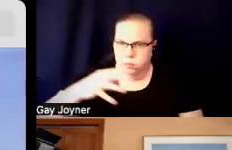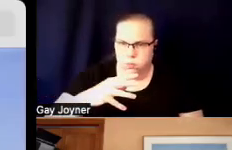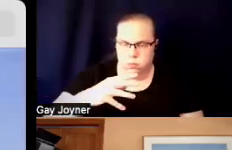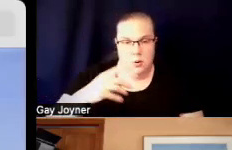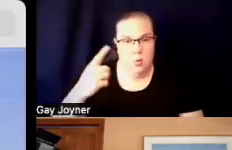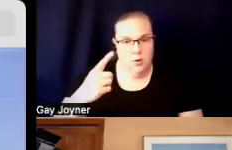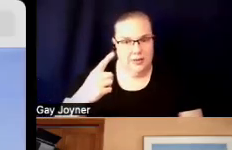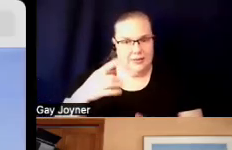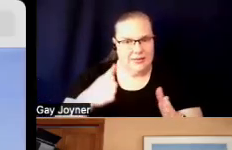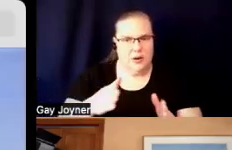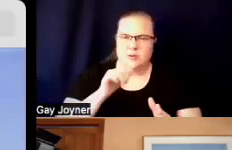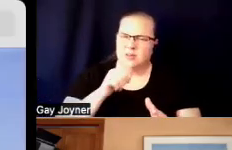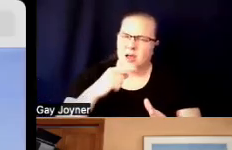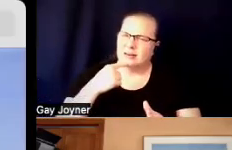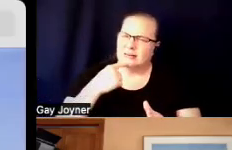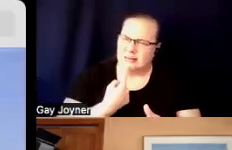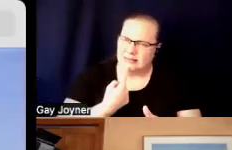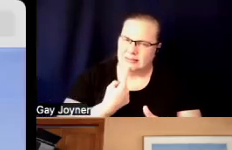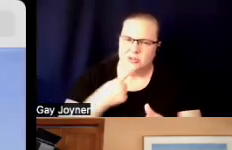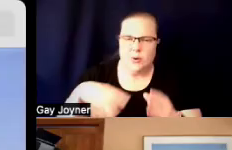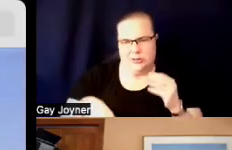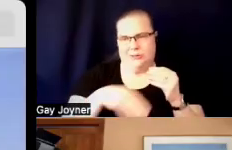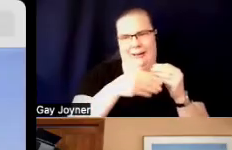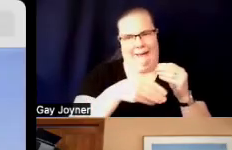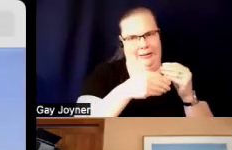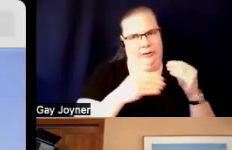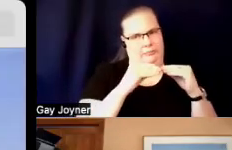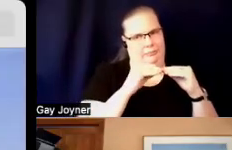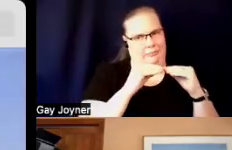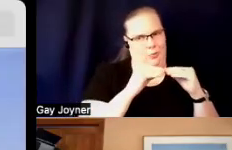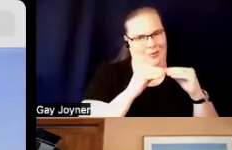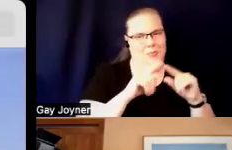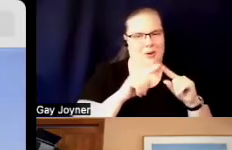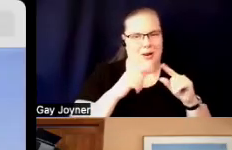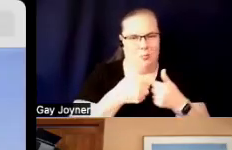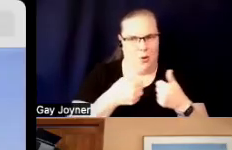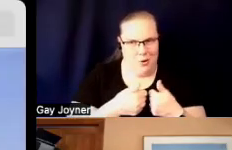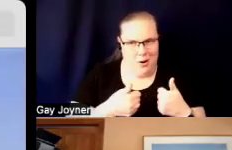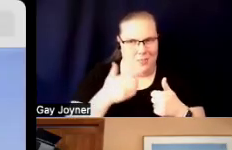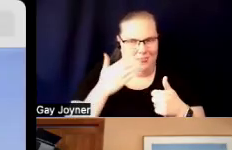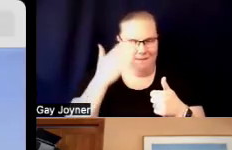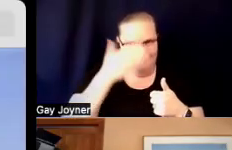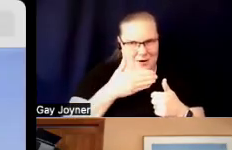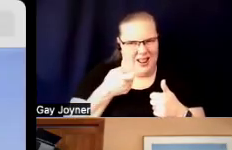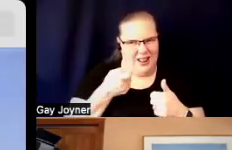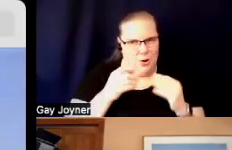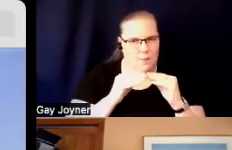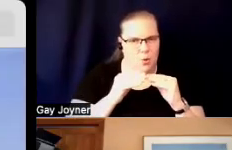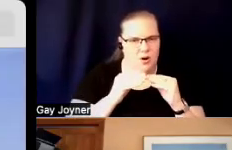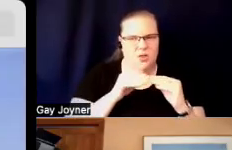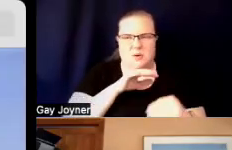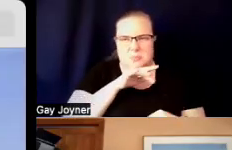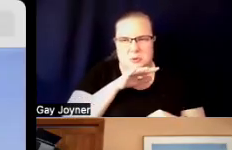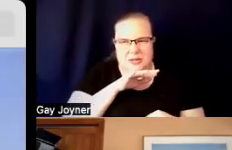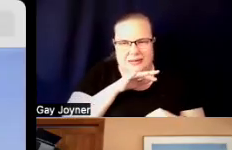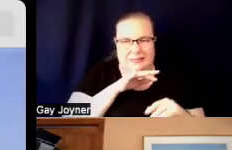wasn't quite that intense. So that one I sort of put in. Uh, I broke up the front a little bit more. There was a lot of debris in it, so the